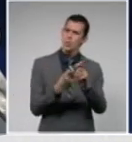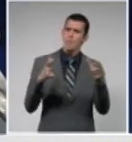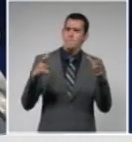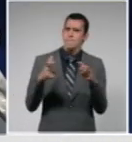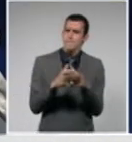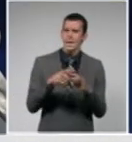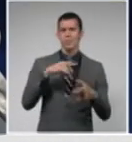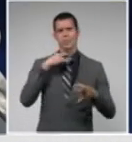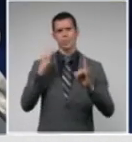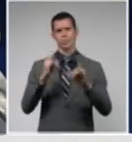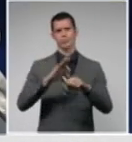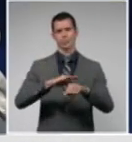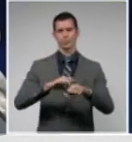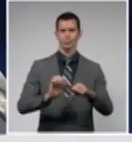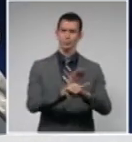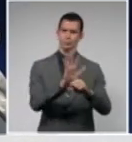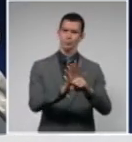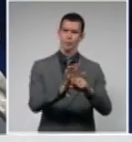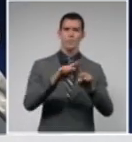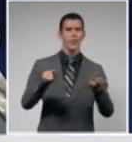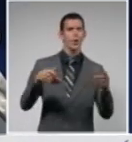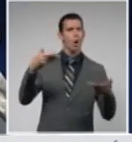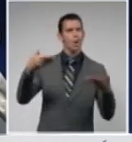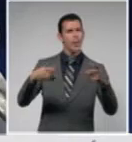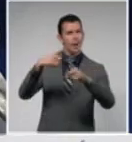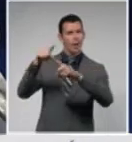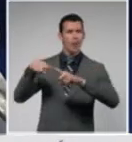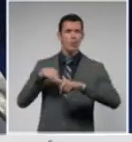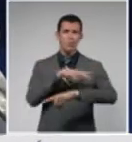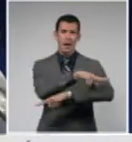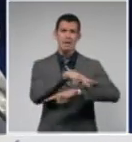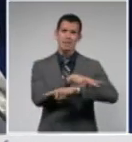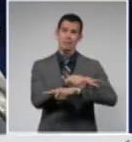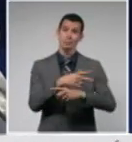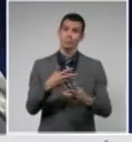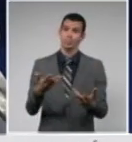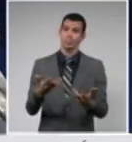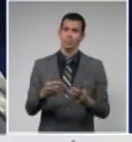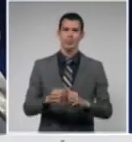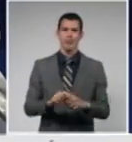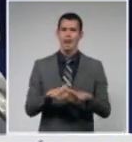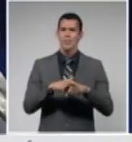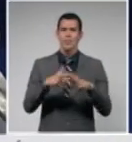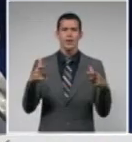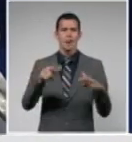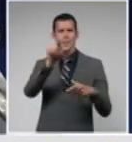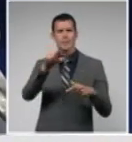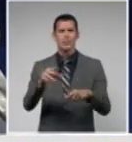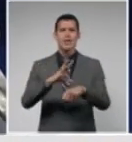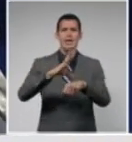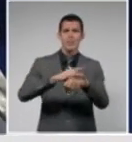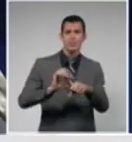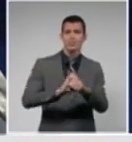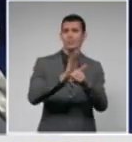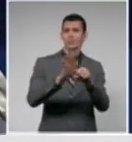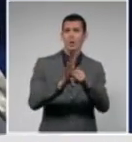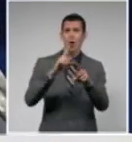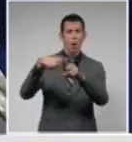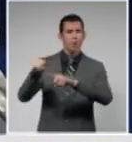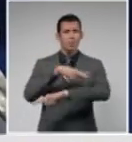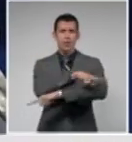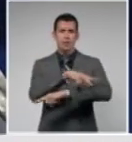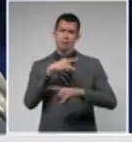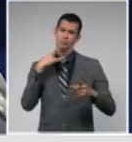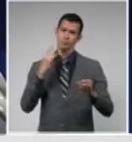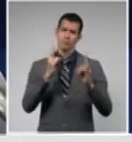in a critical state. 12 patients in hospitals in Havana, Camagüey, and Holguín are also